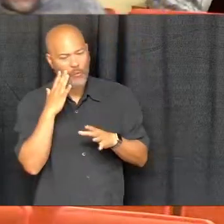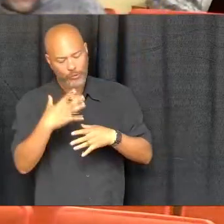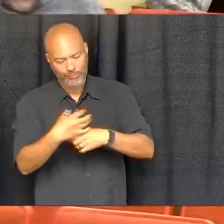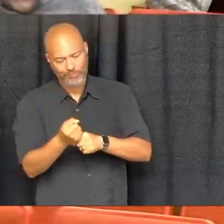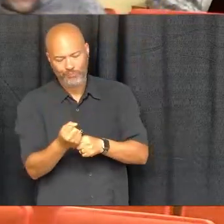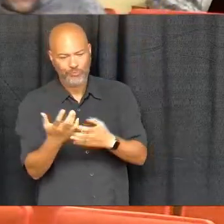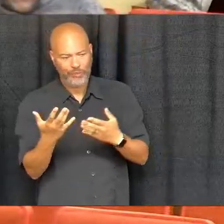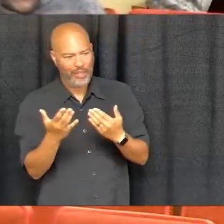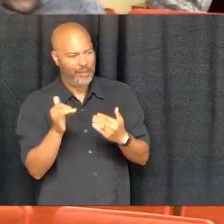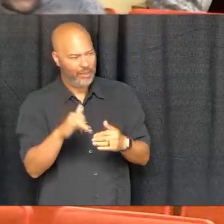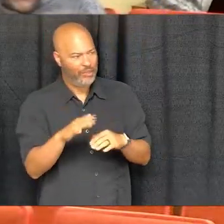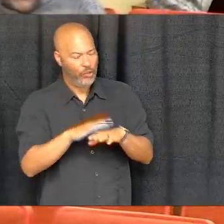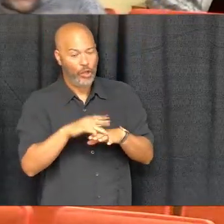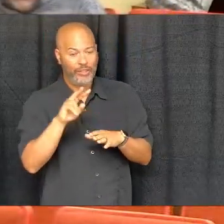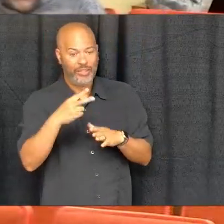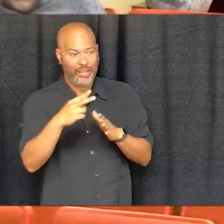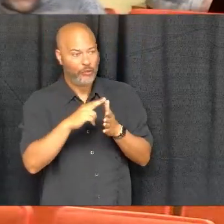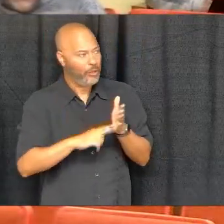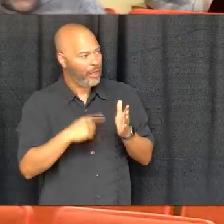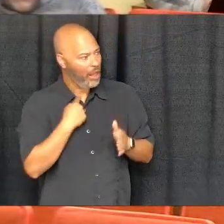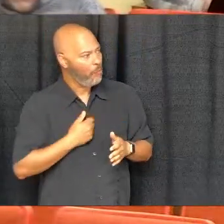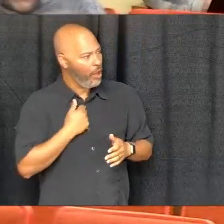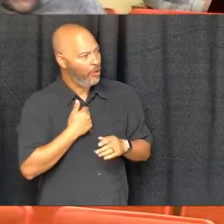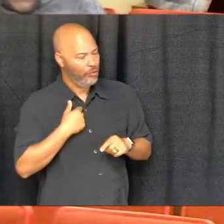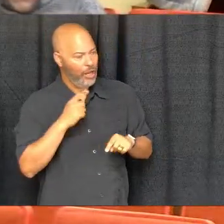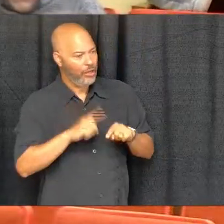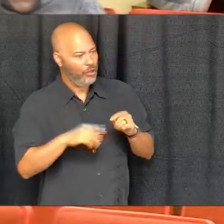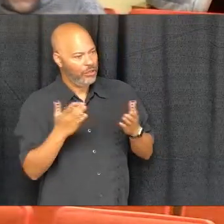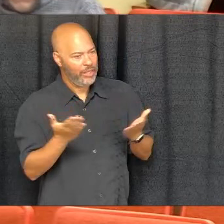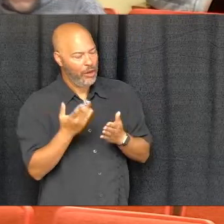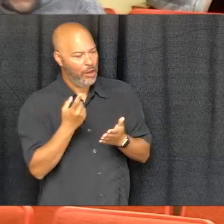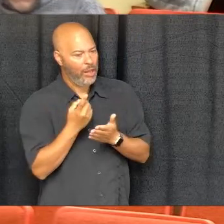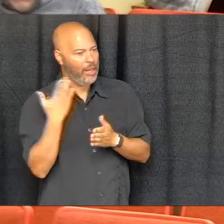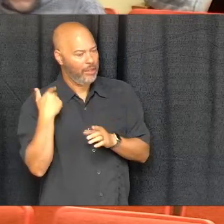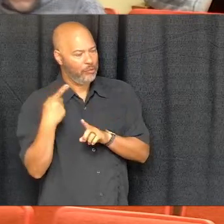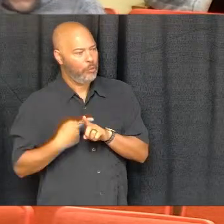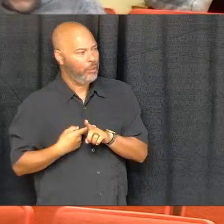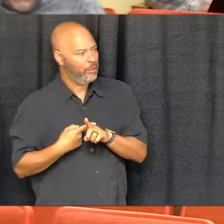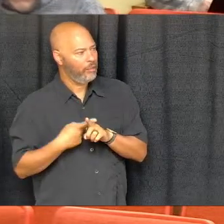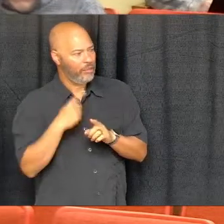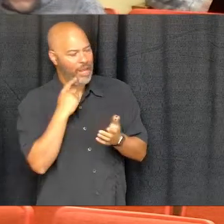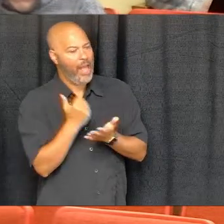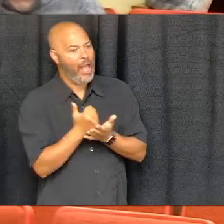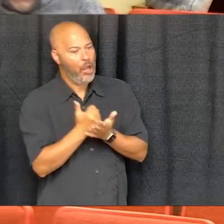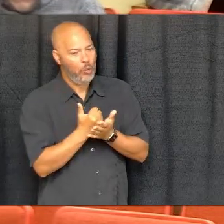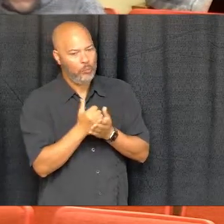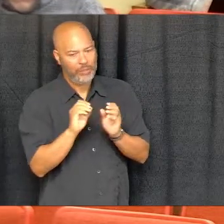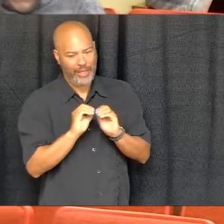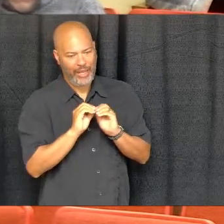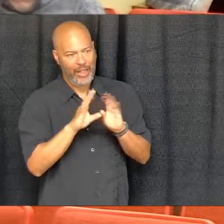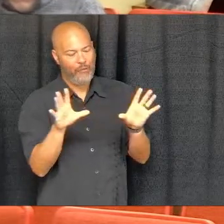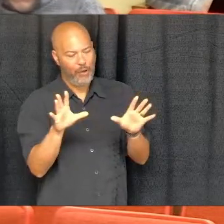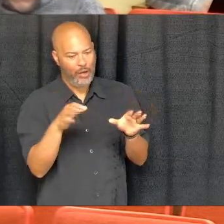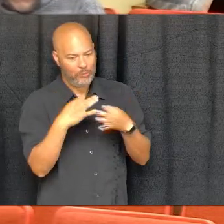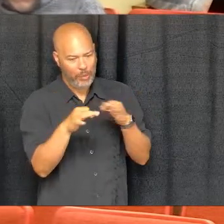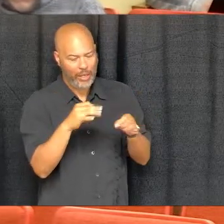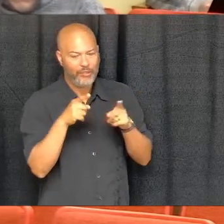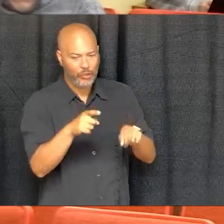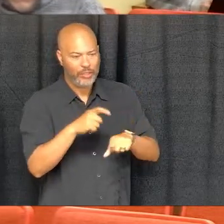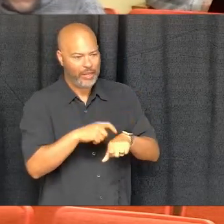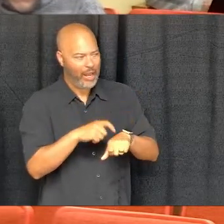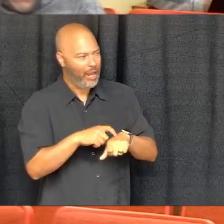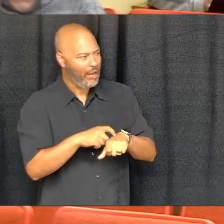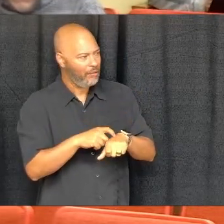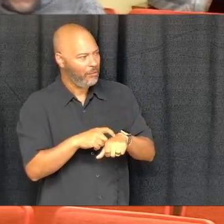sweet. This is on second reading. Apologize that I couldn't have been here this past month to help this through at the time, and it